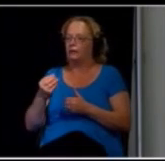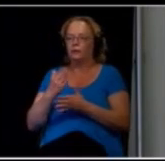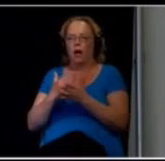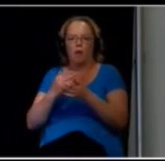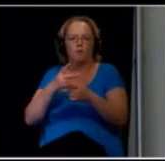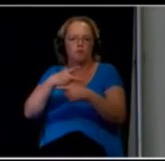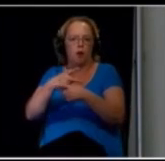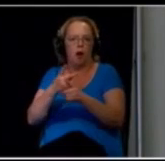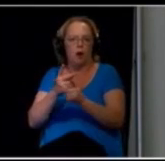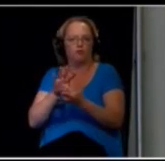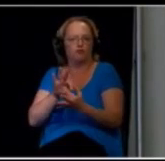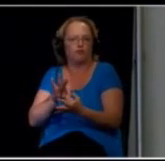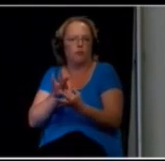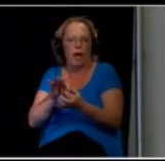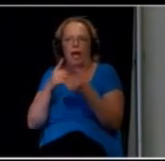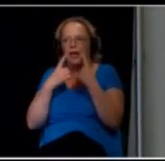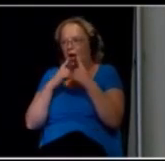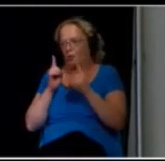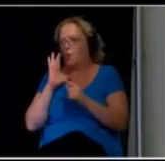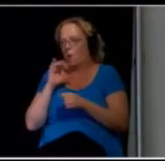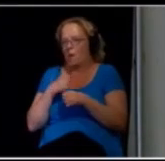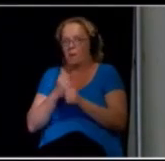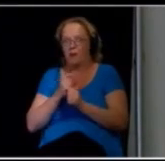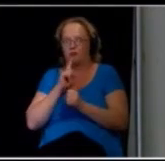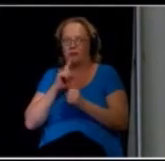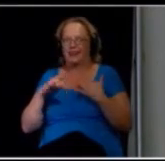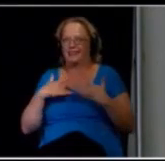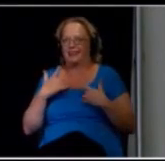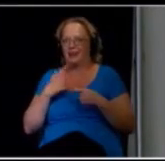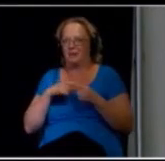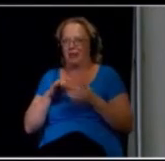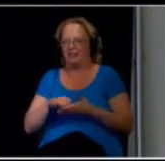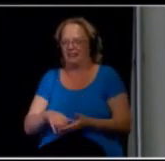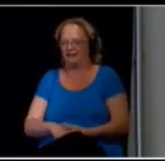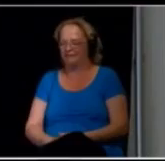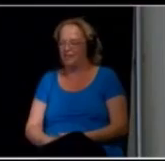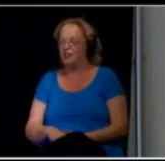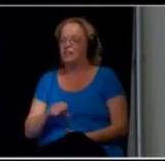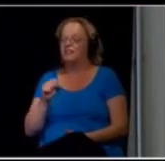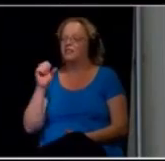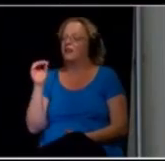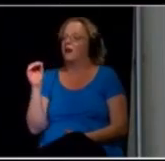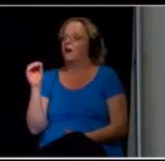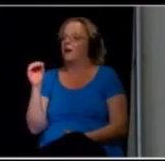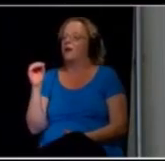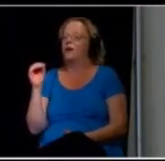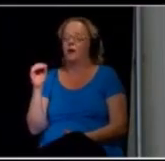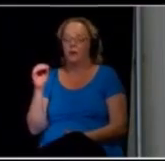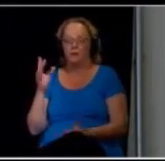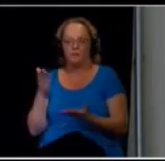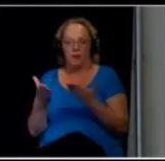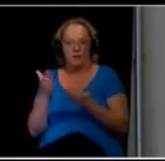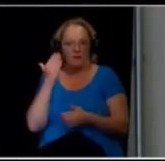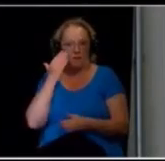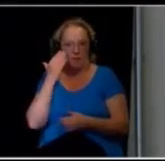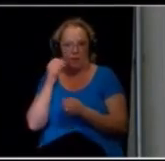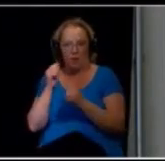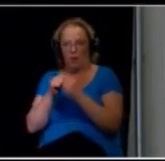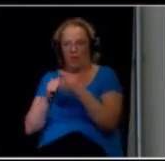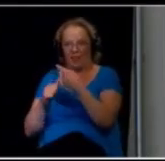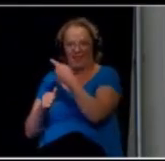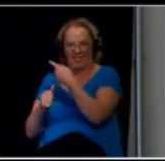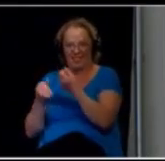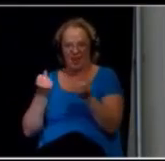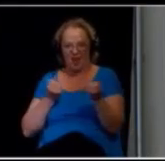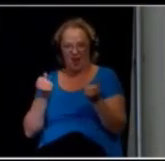product-related announcements to be made, which I think you'll be pretty excited about. All right, so you may be familiar with this car.